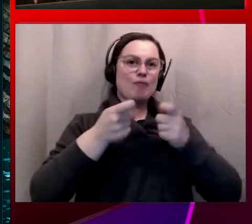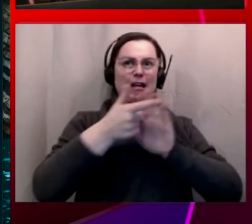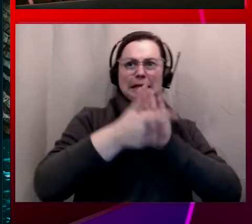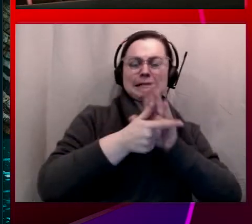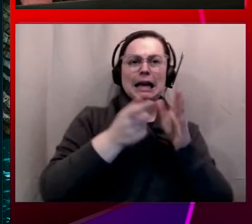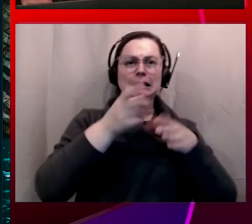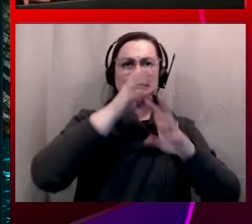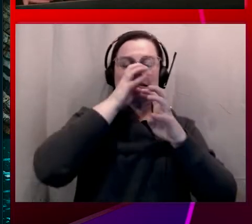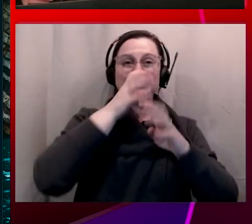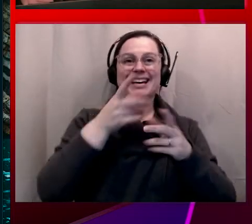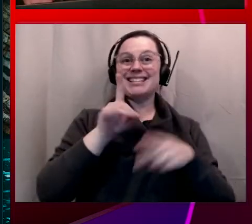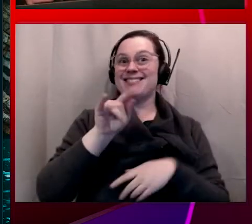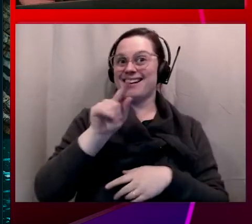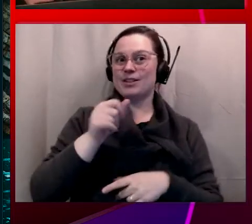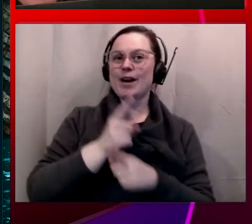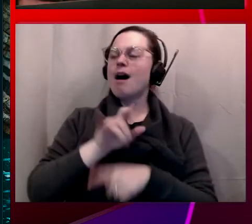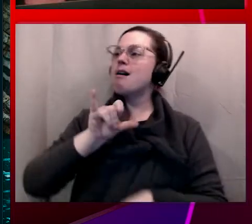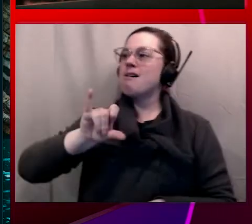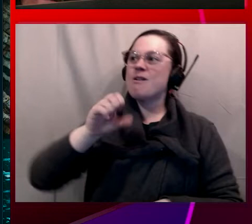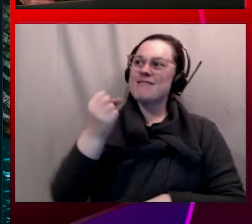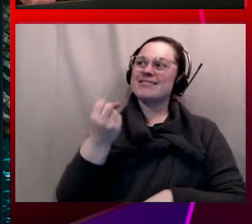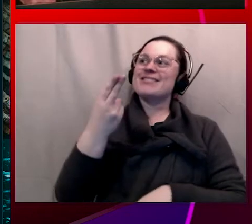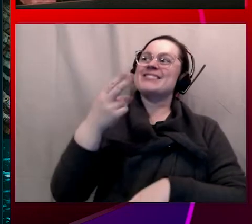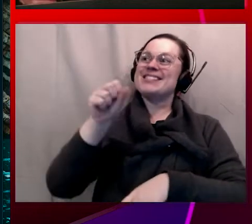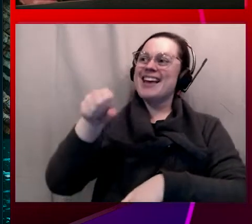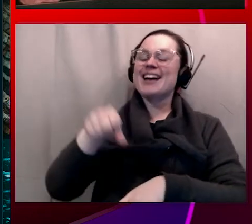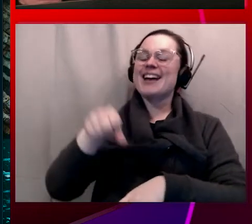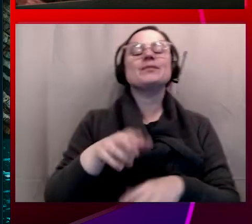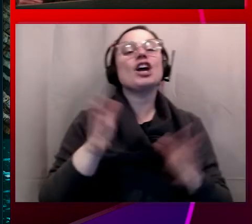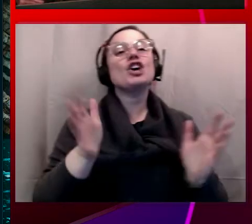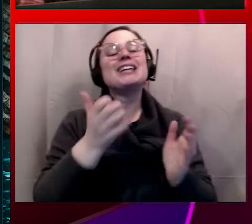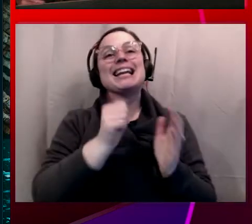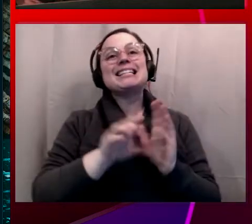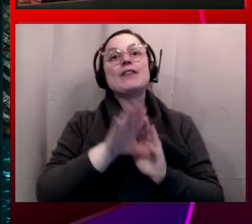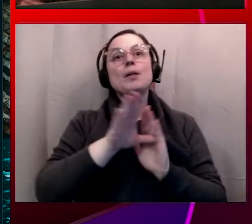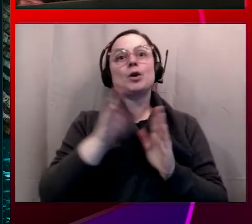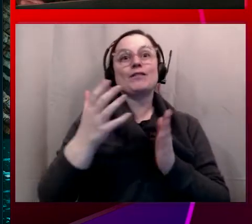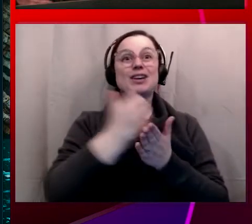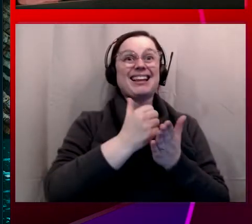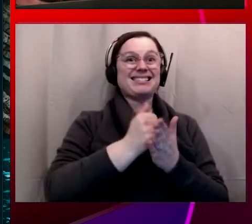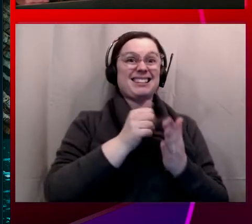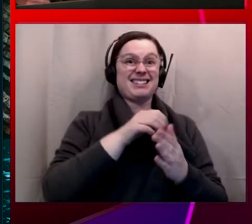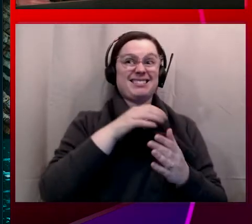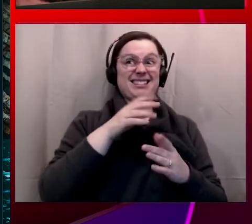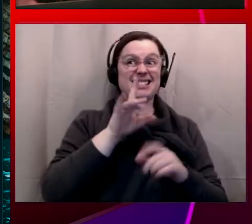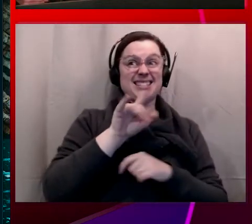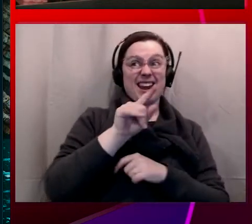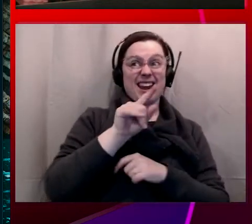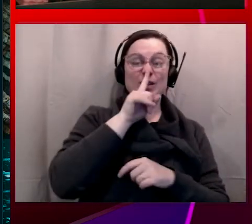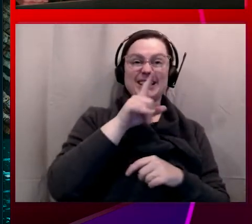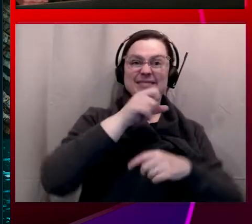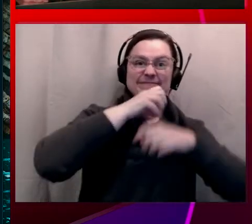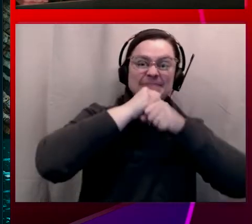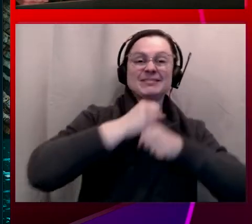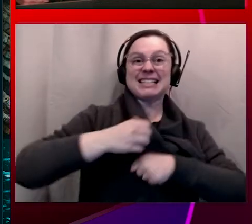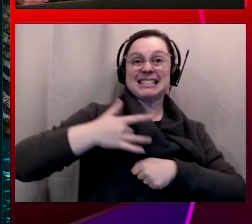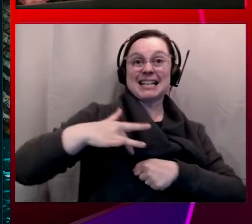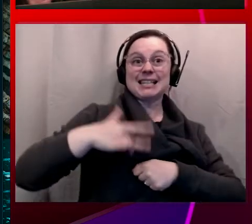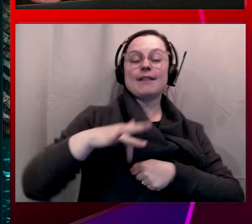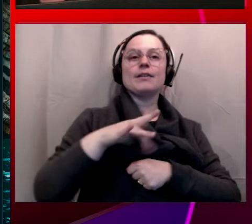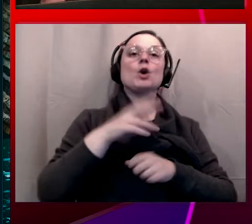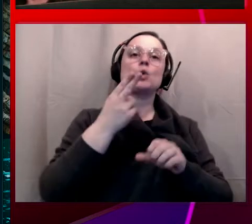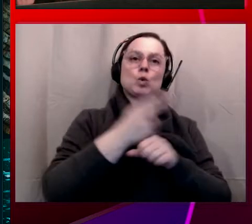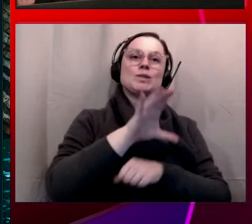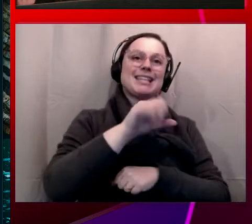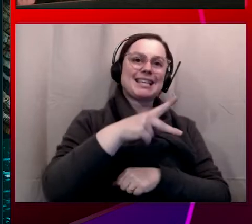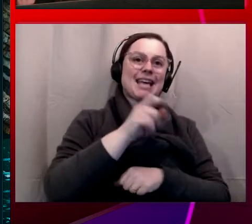Yeah. We do want to encourage any developer who's just collecting sensitive data that they're worried about to use Cape to Cape encrypt it up front, right? And